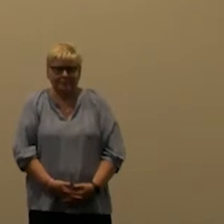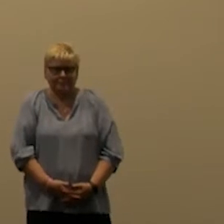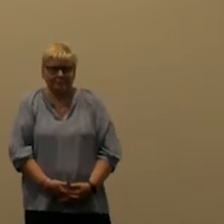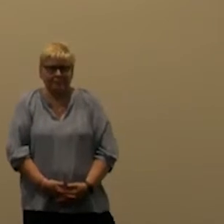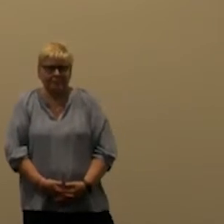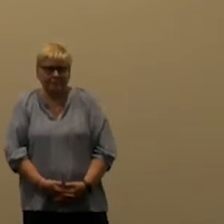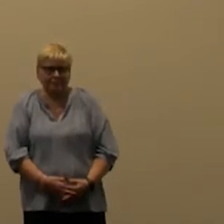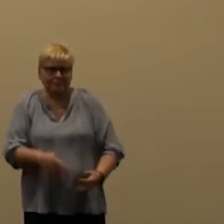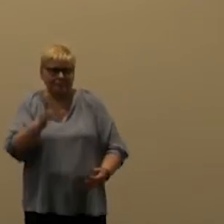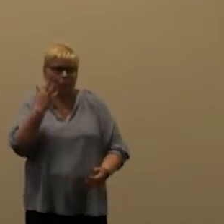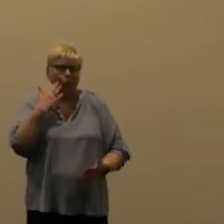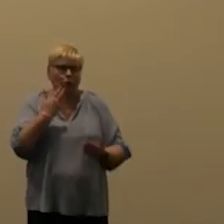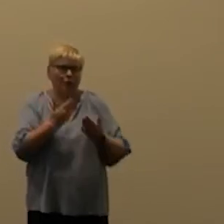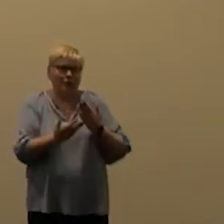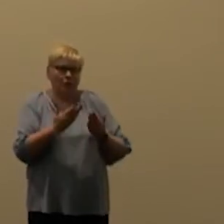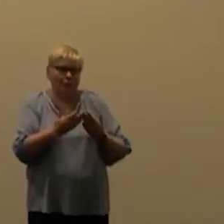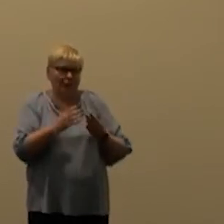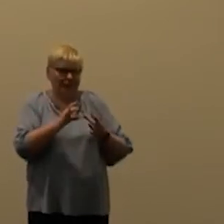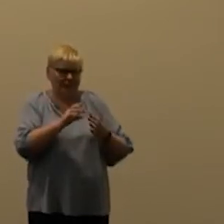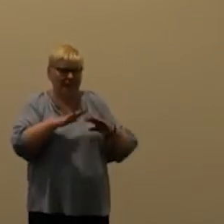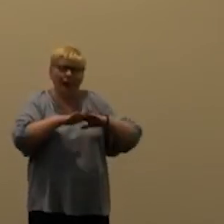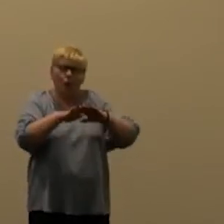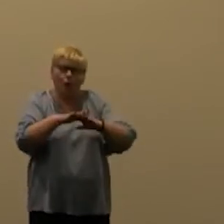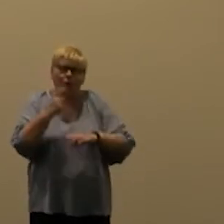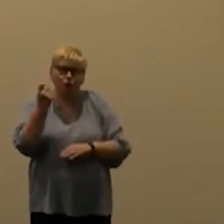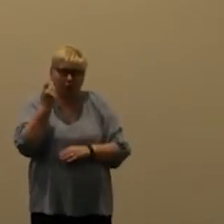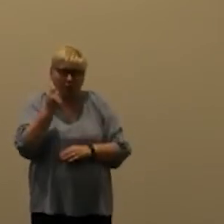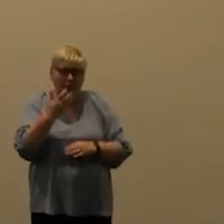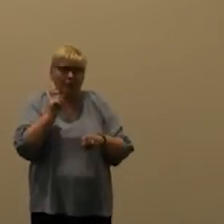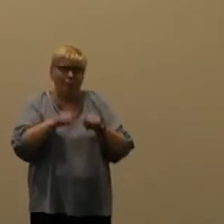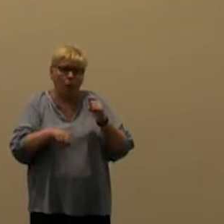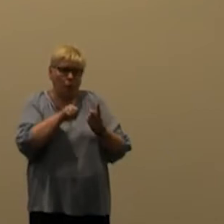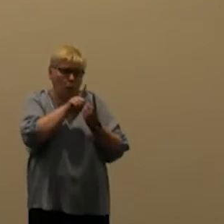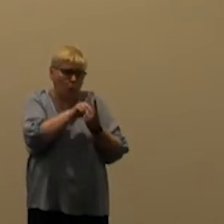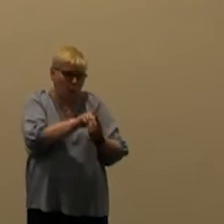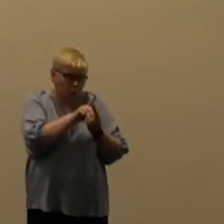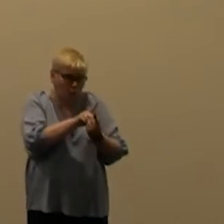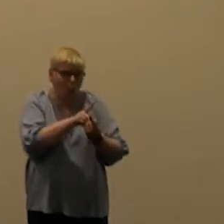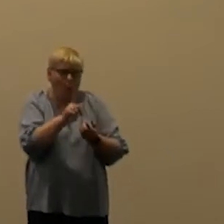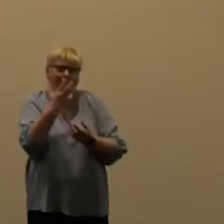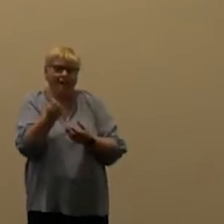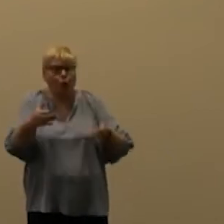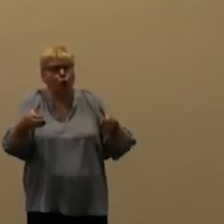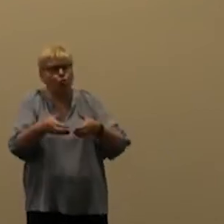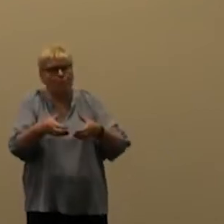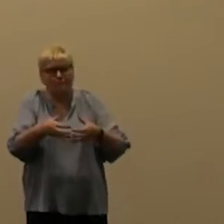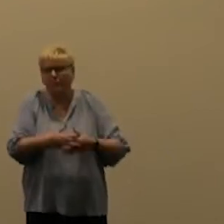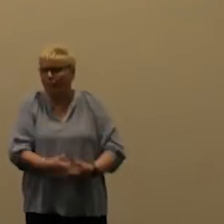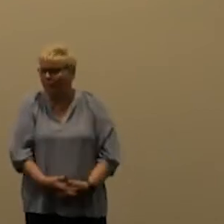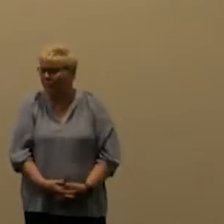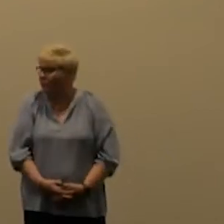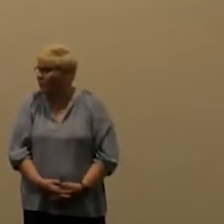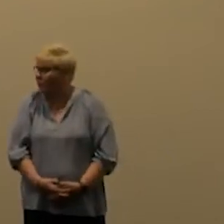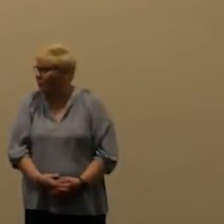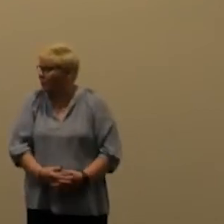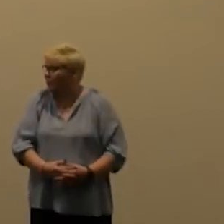Yes. When you deal with your network of champions, is it predominantly one-to-one or is it group sessions? Thank you for that question. So